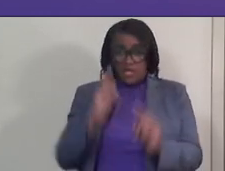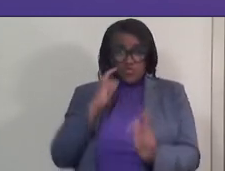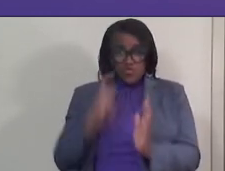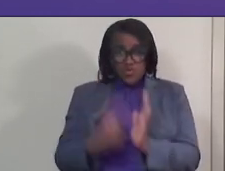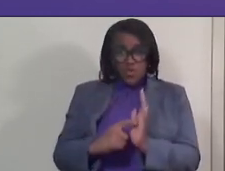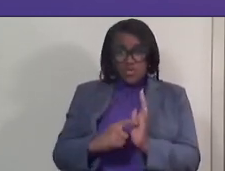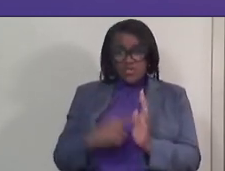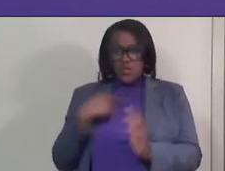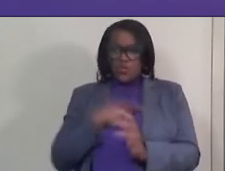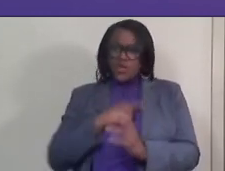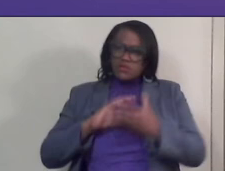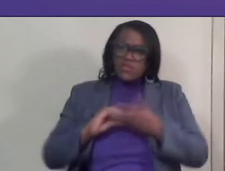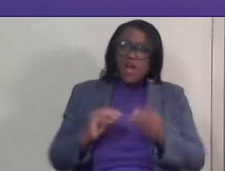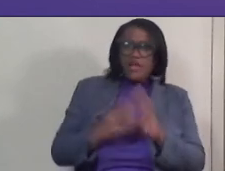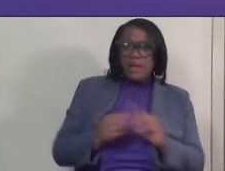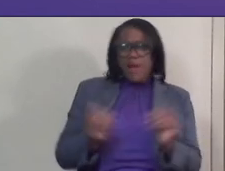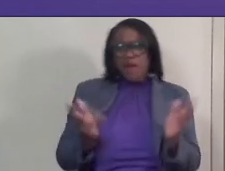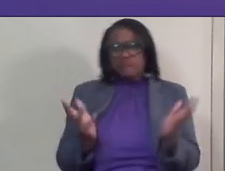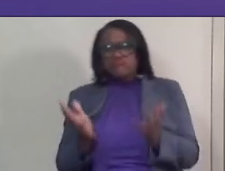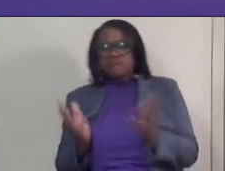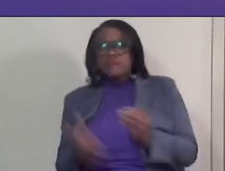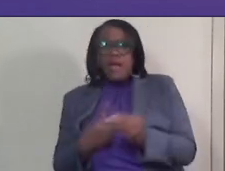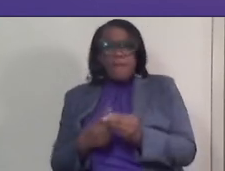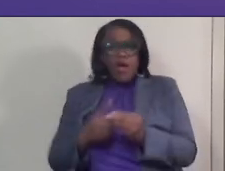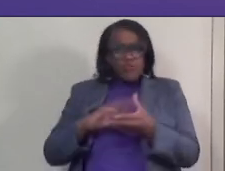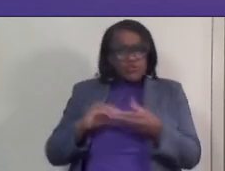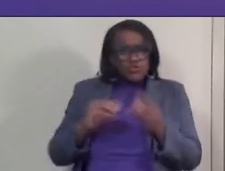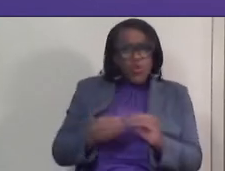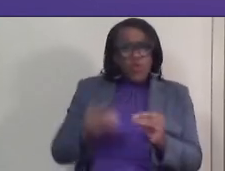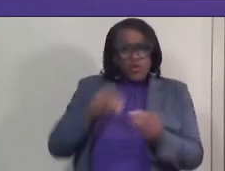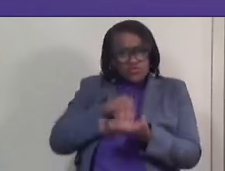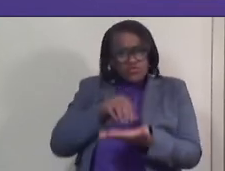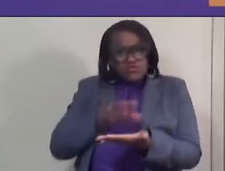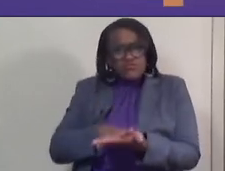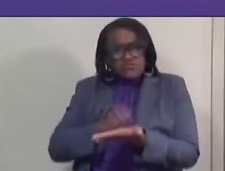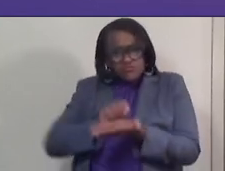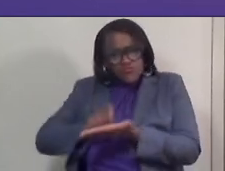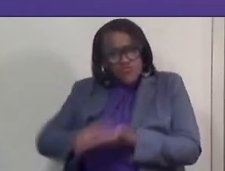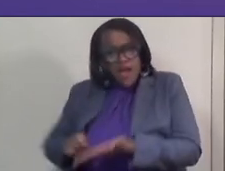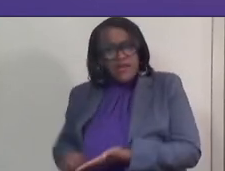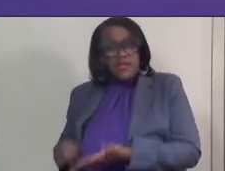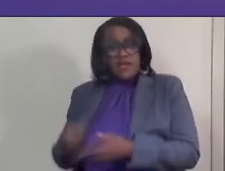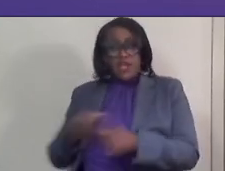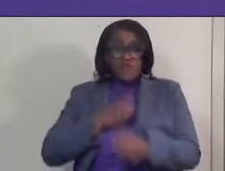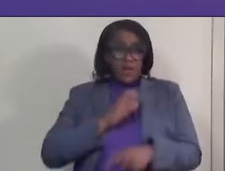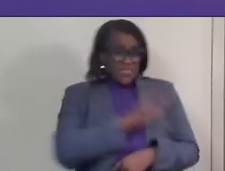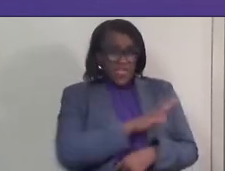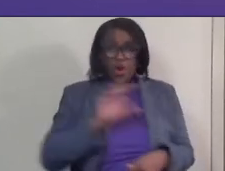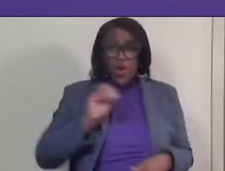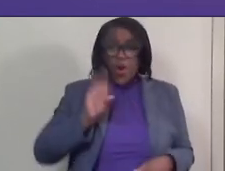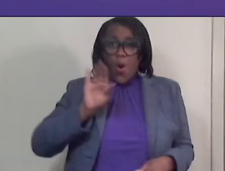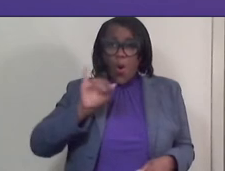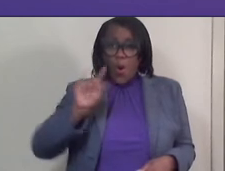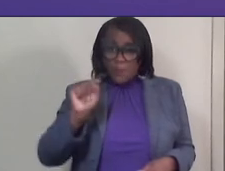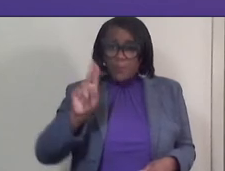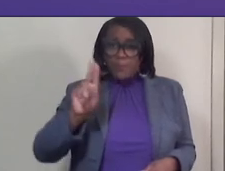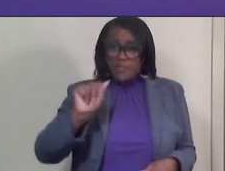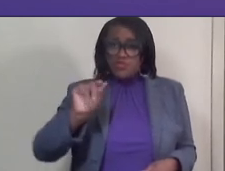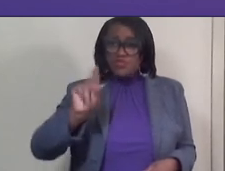the stories, beginning to write and record them from the obituaries to that, to where we are now,